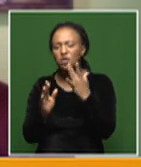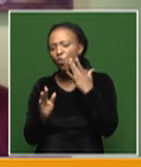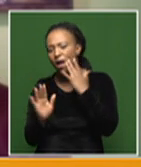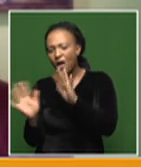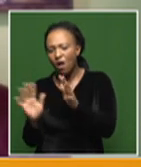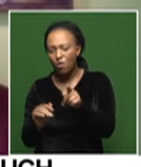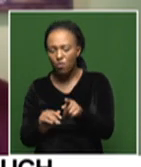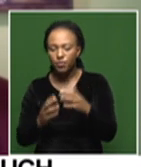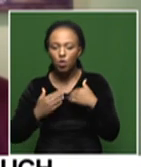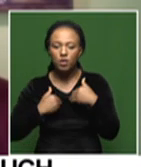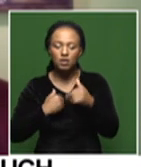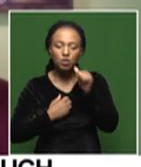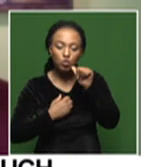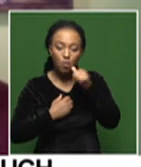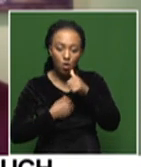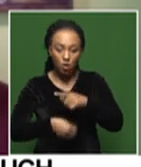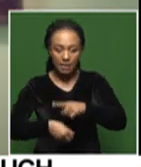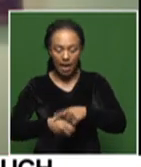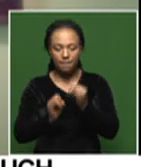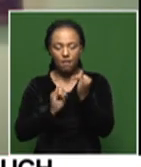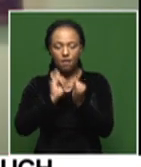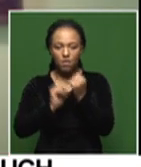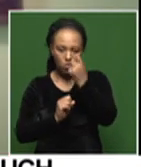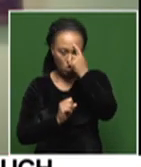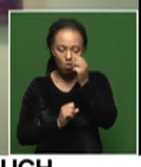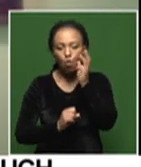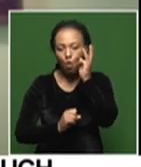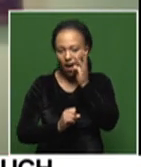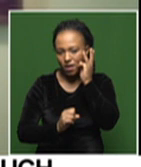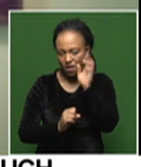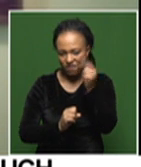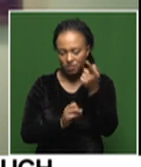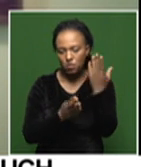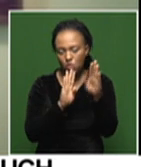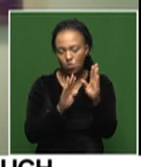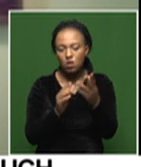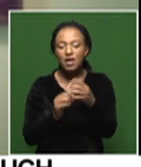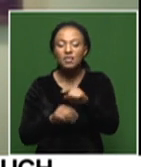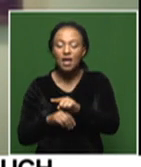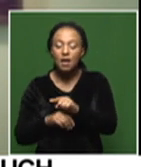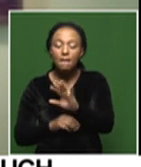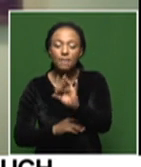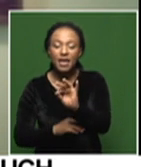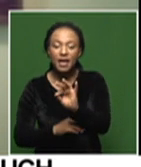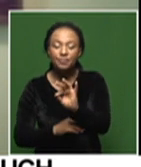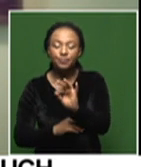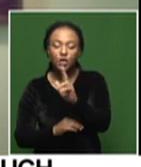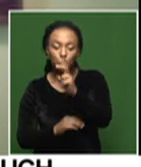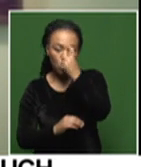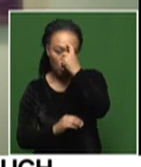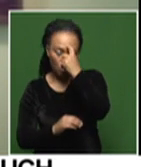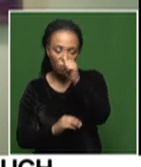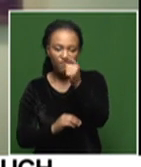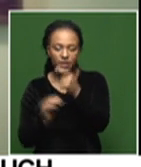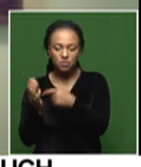Yes, well, it starts tomorrow at 11 o'clock with the wine auction, and then 2 p.m. on Monday, the first session of the